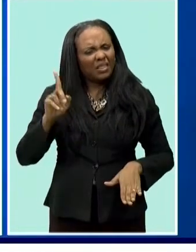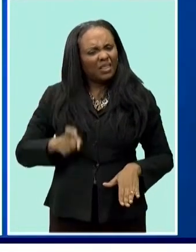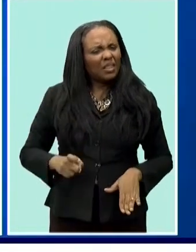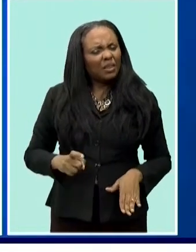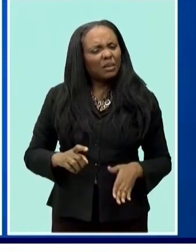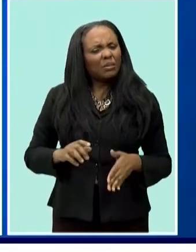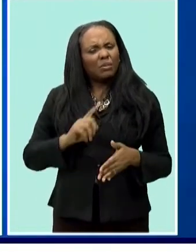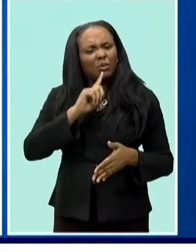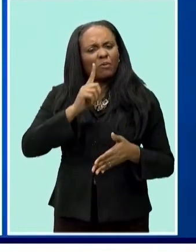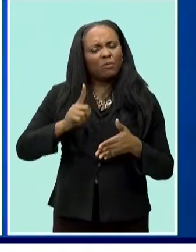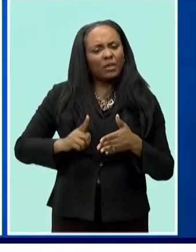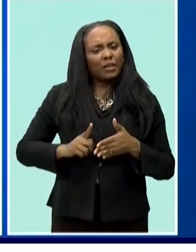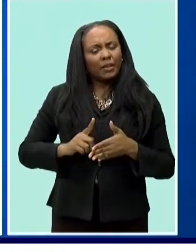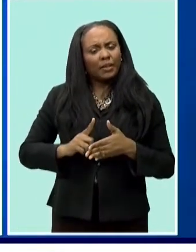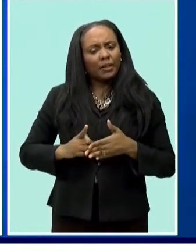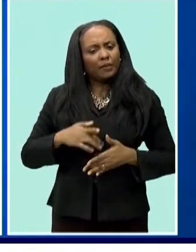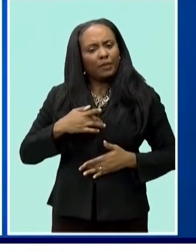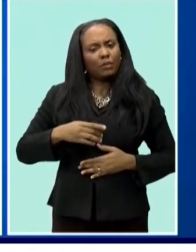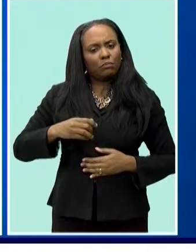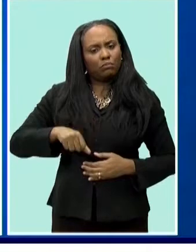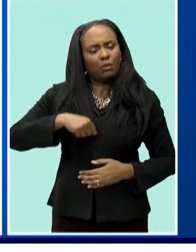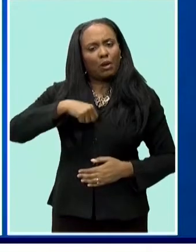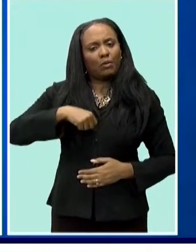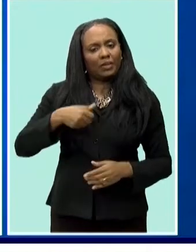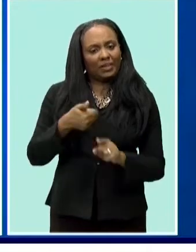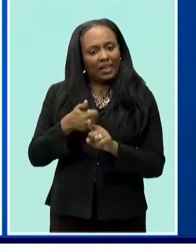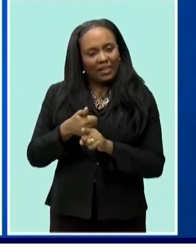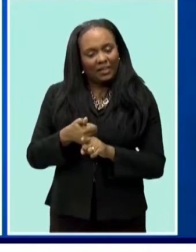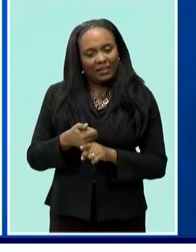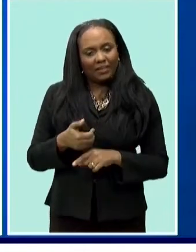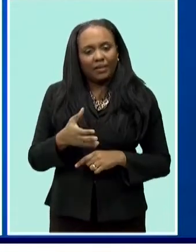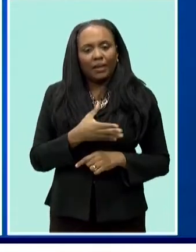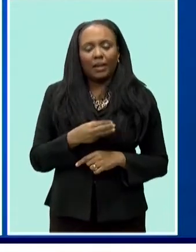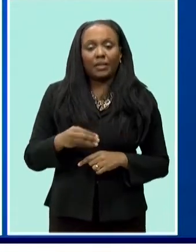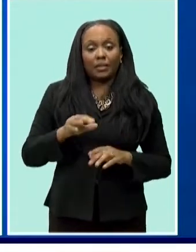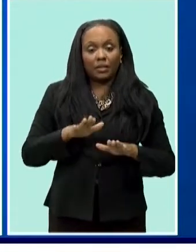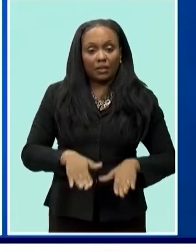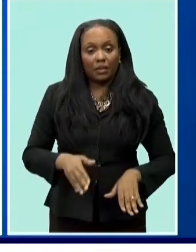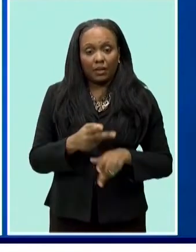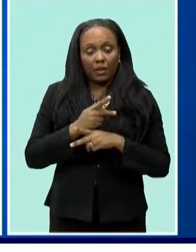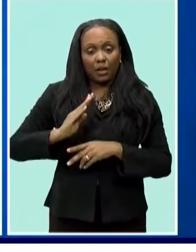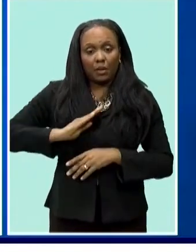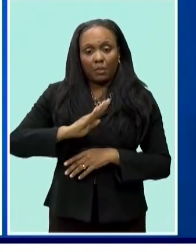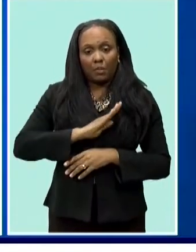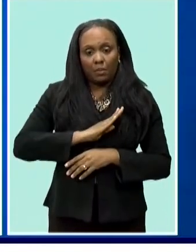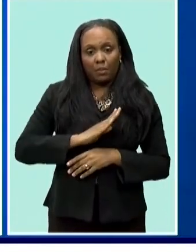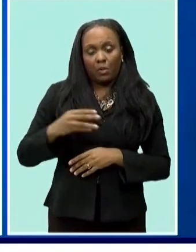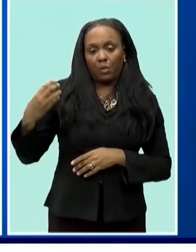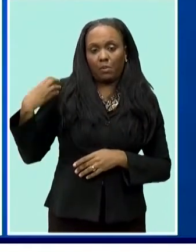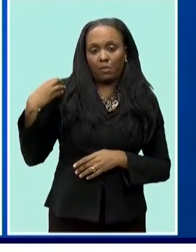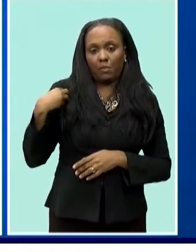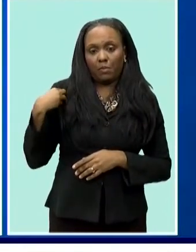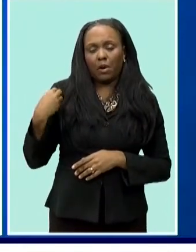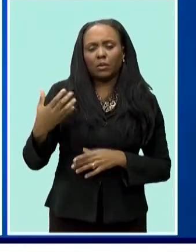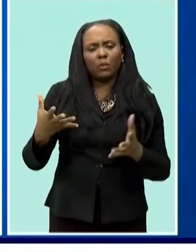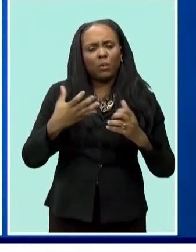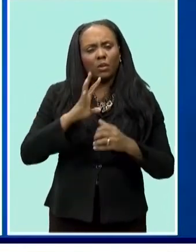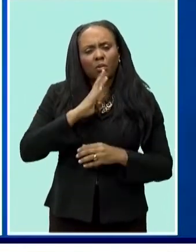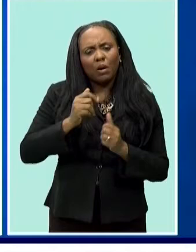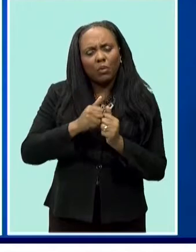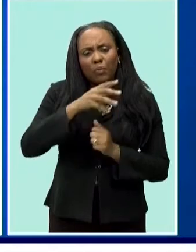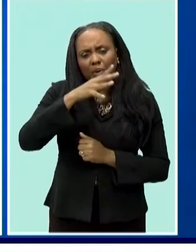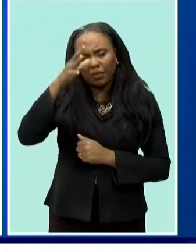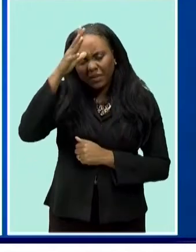of the Child Care Board, Catherine Jordan, called on the adults to play their part as well. I want you to leave